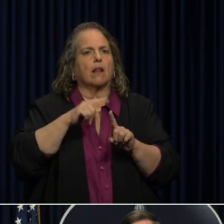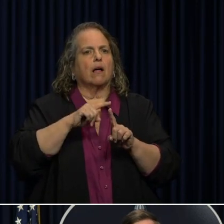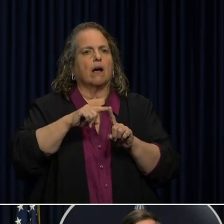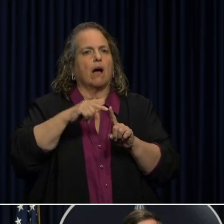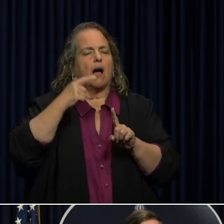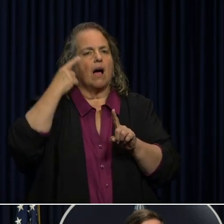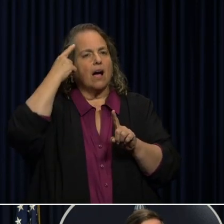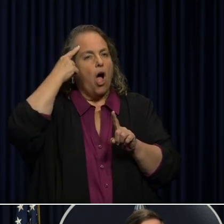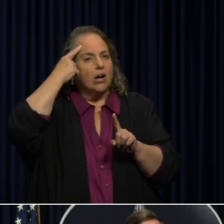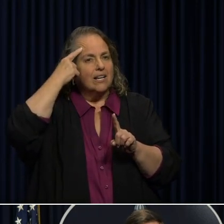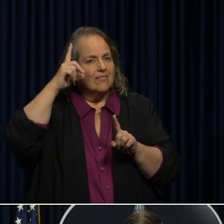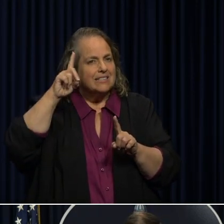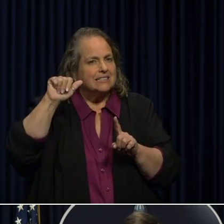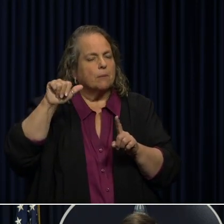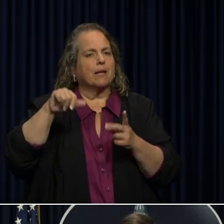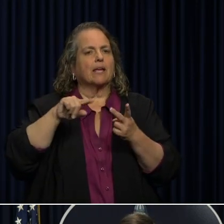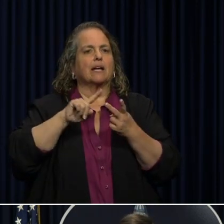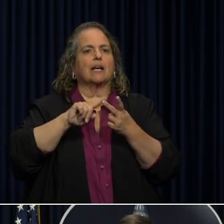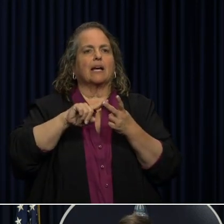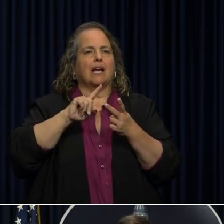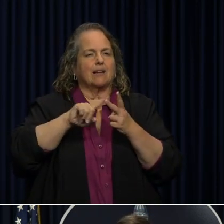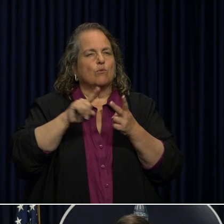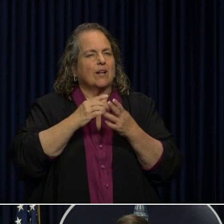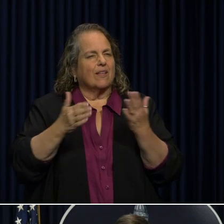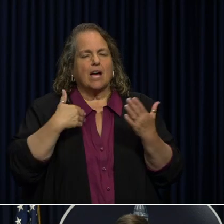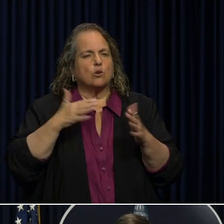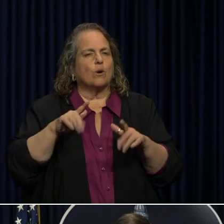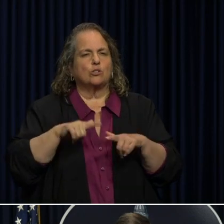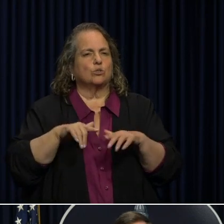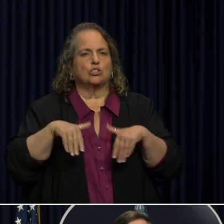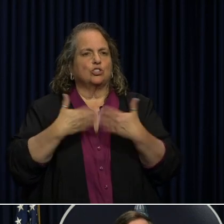everybody is safe and protected there, but never want to suggest